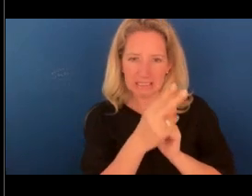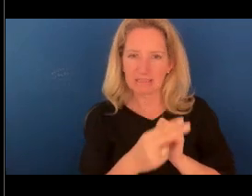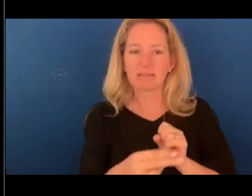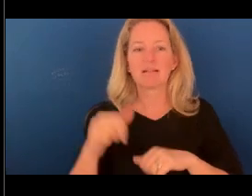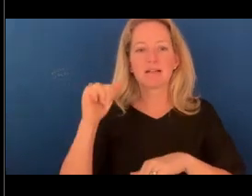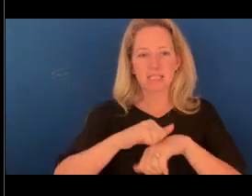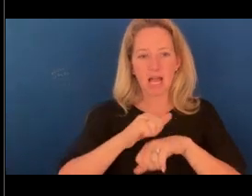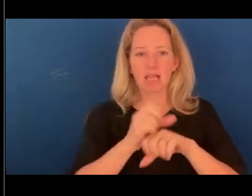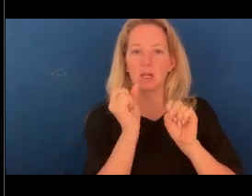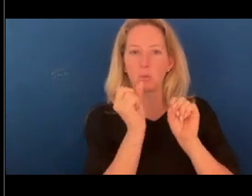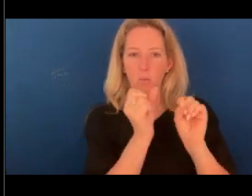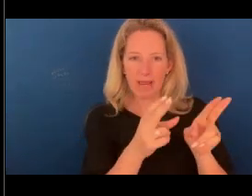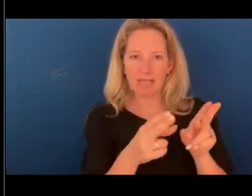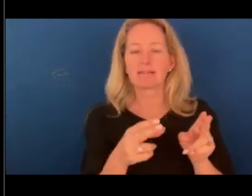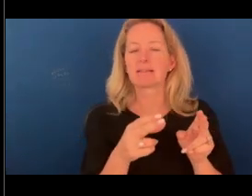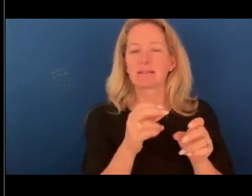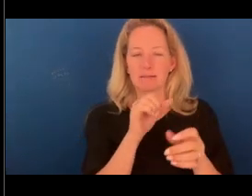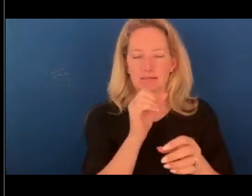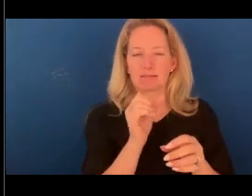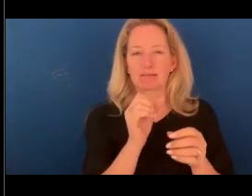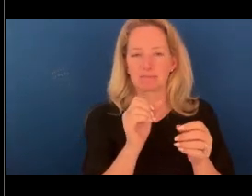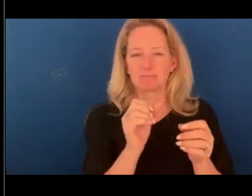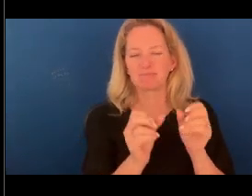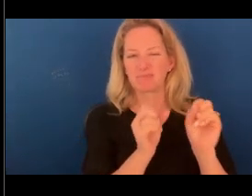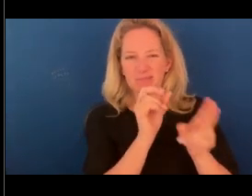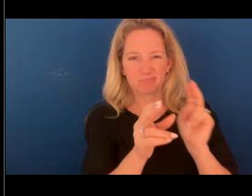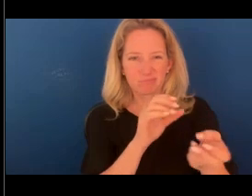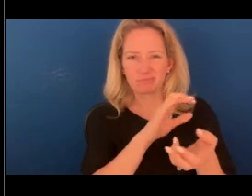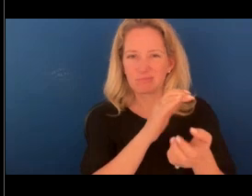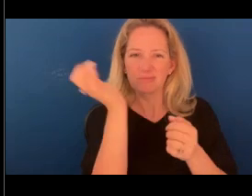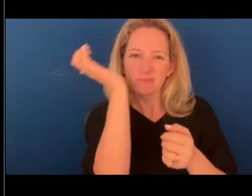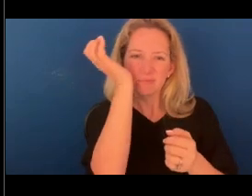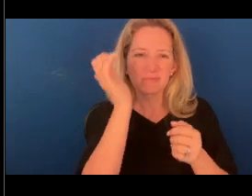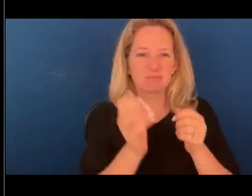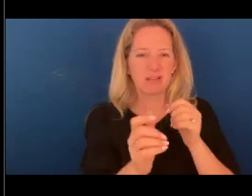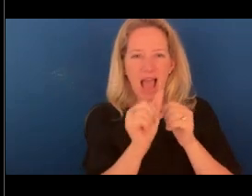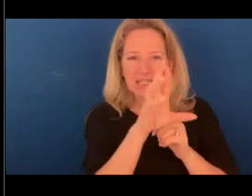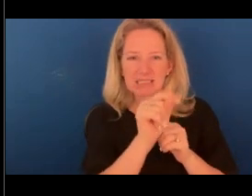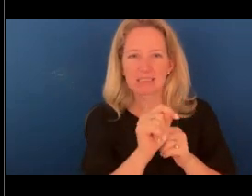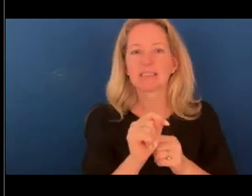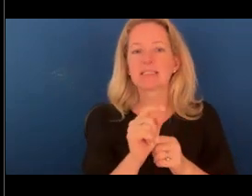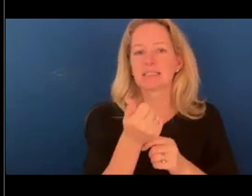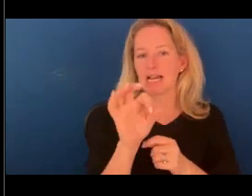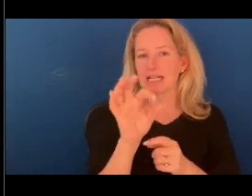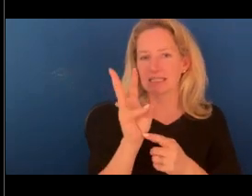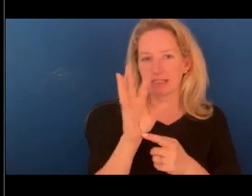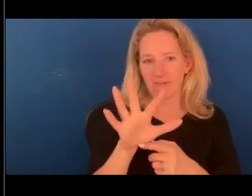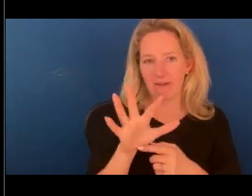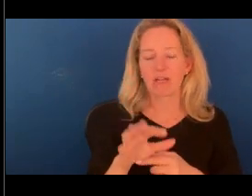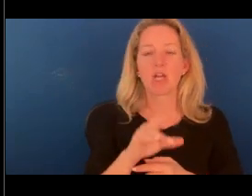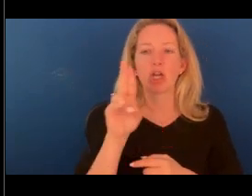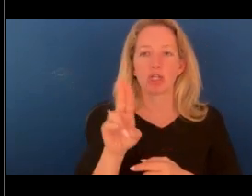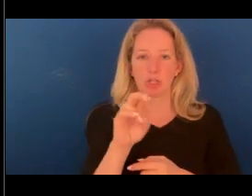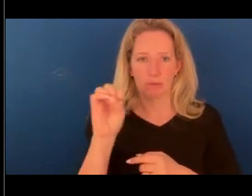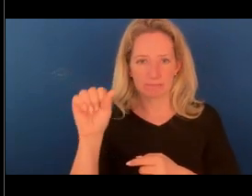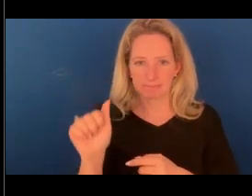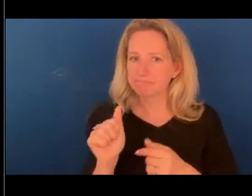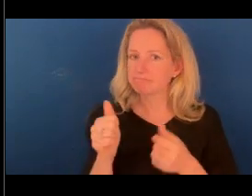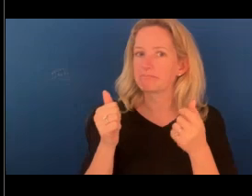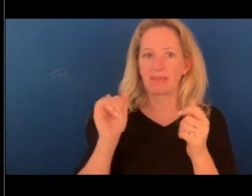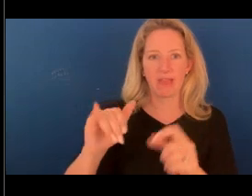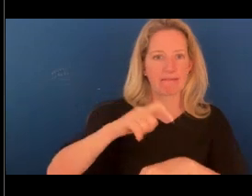up when the United States was starting to go through large amounts of consumer goods,